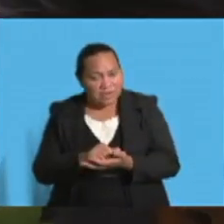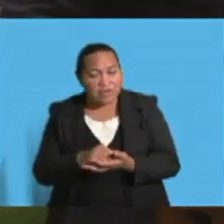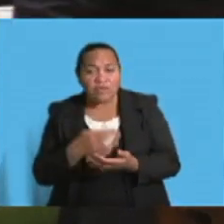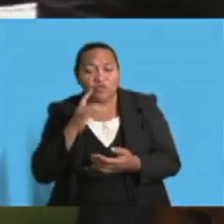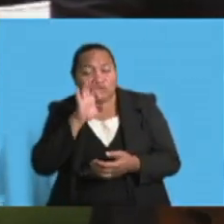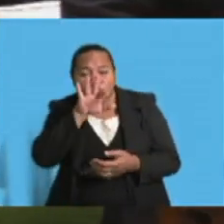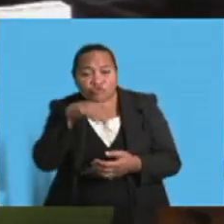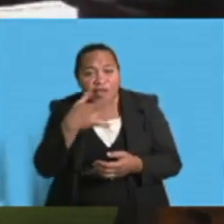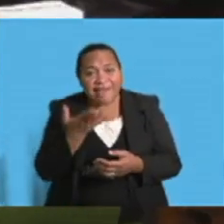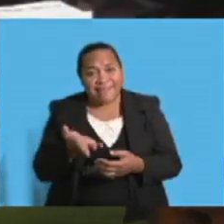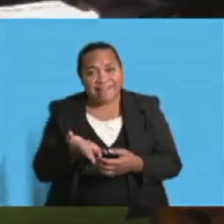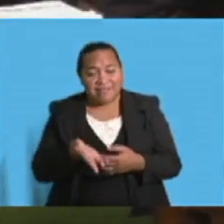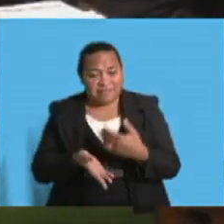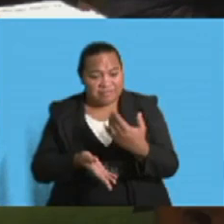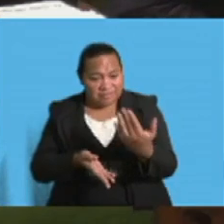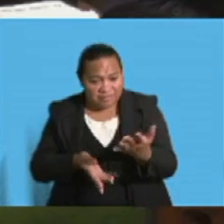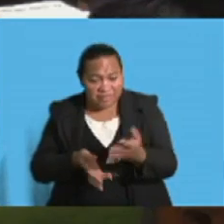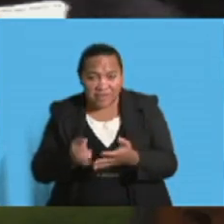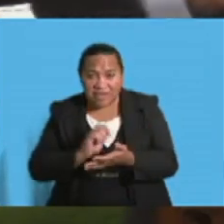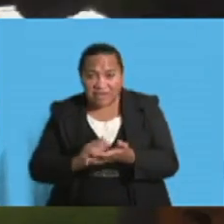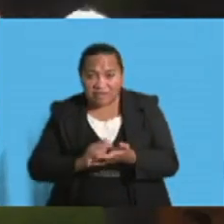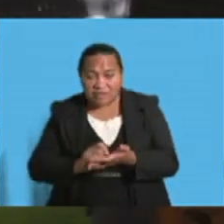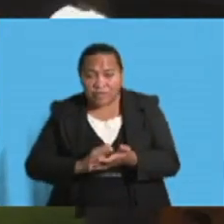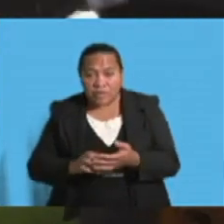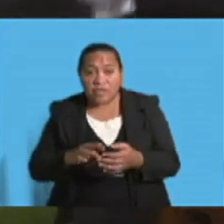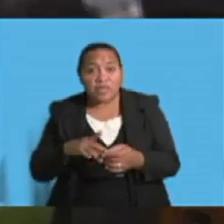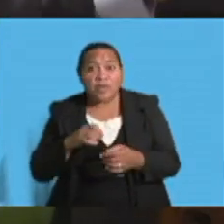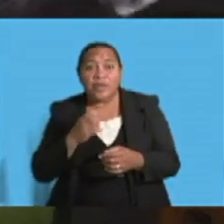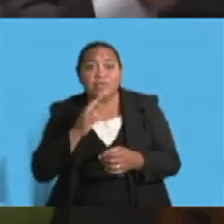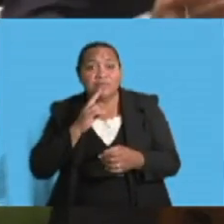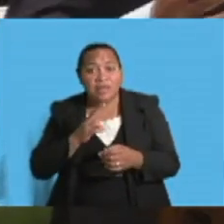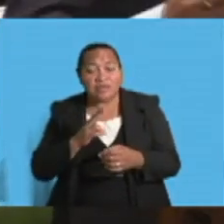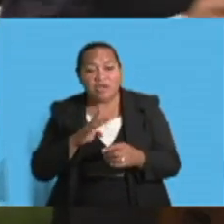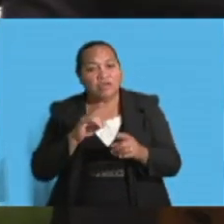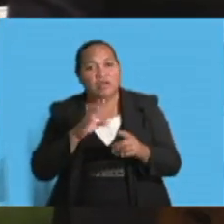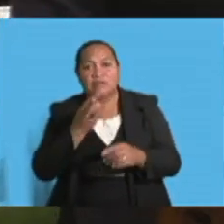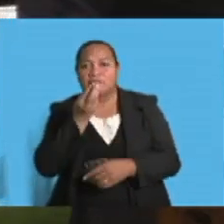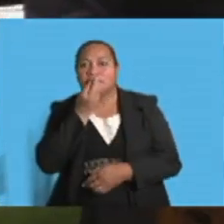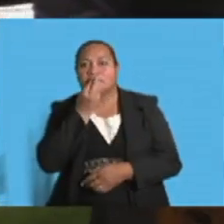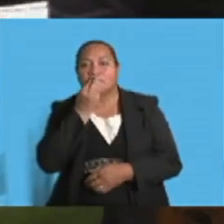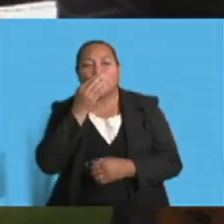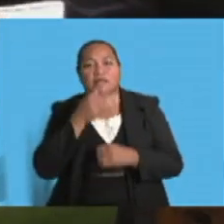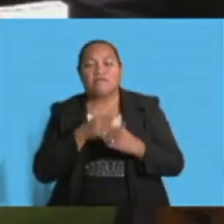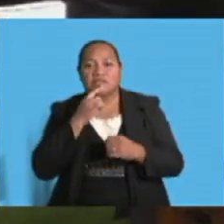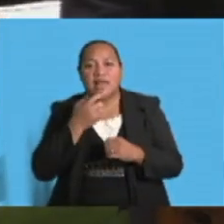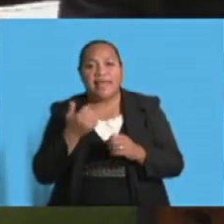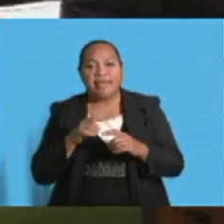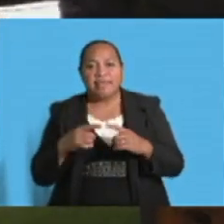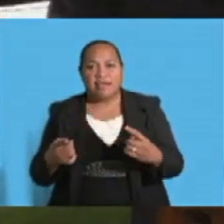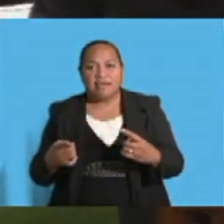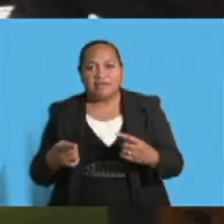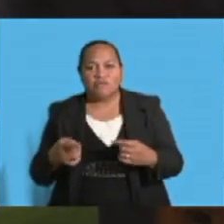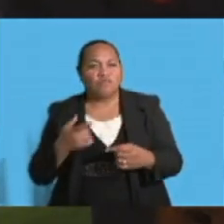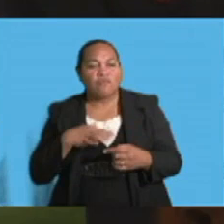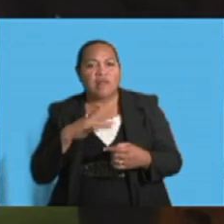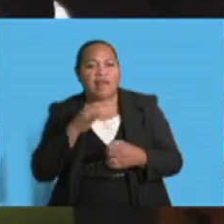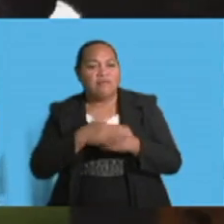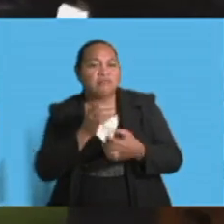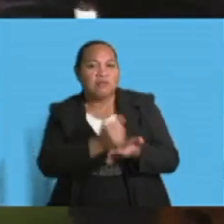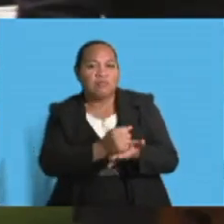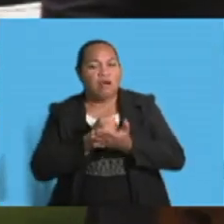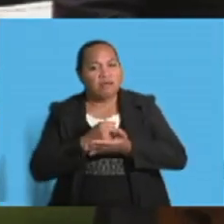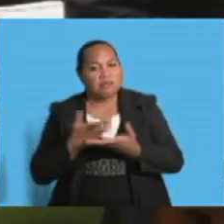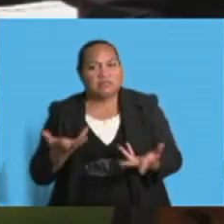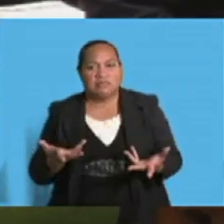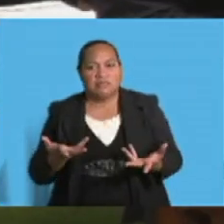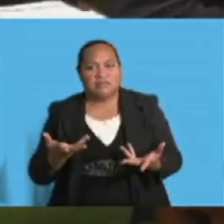checked, that whenever these things have been mentioned, they have not said anything at all. The point being, Madam Speaker, which is what this is leading up to,